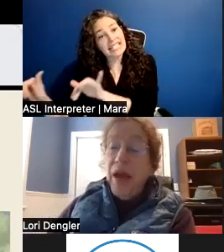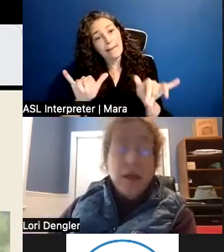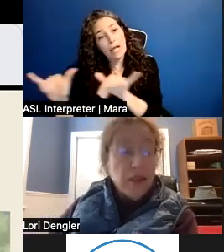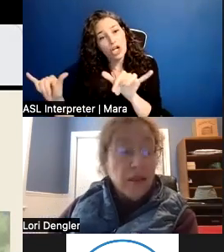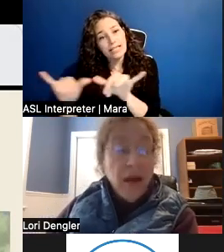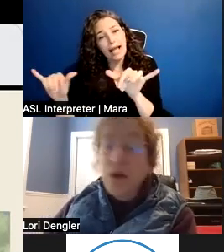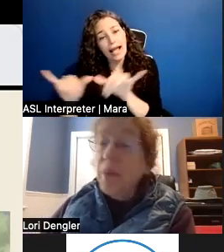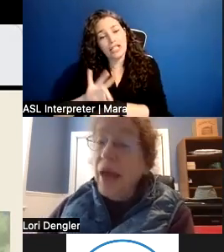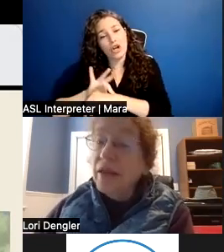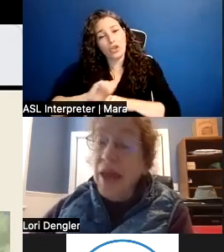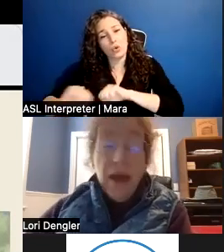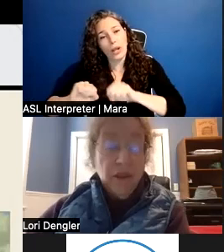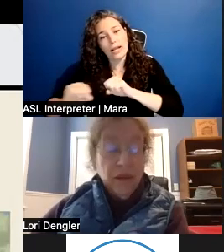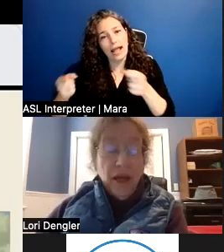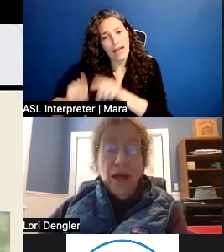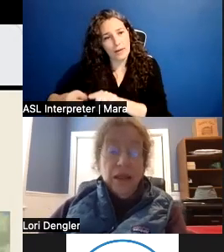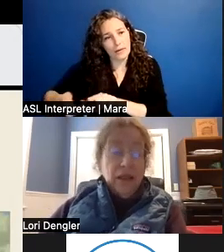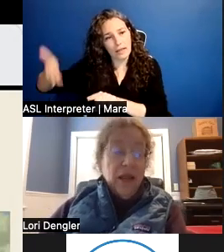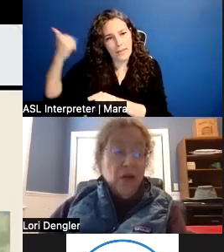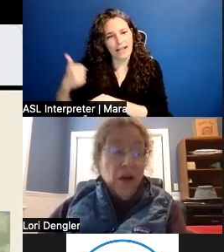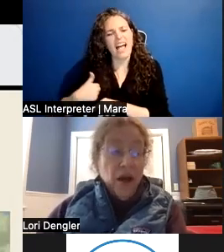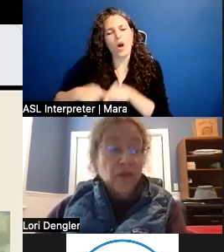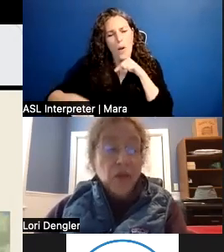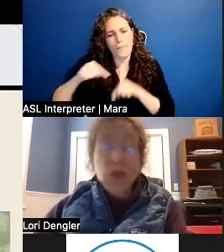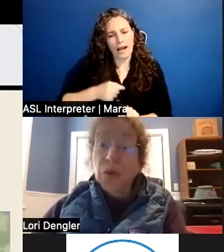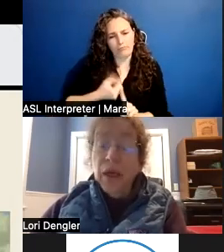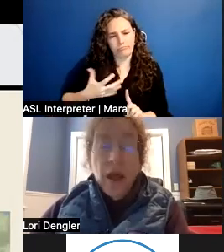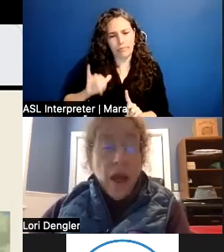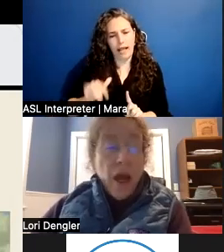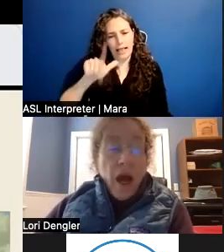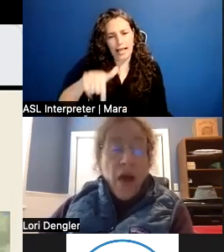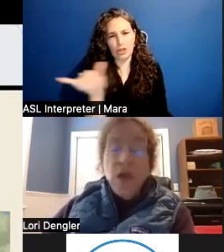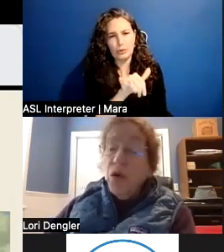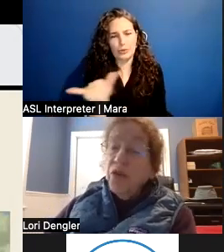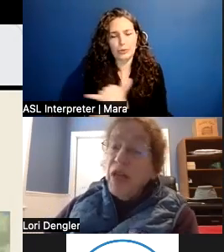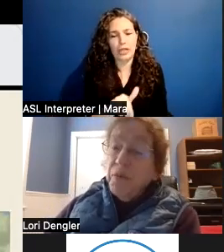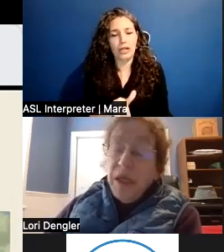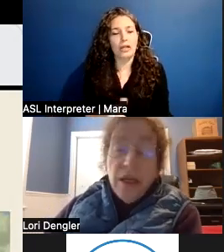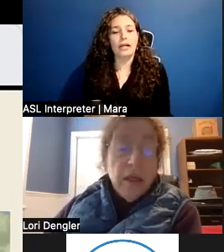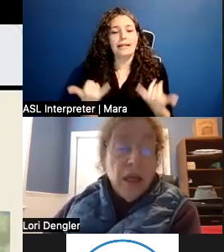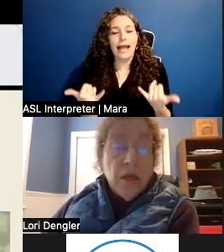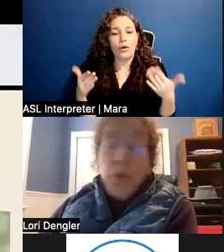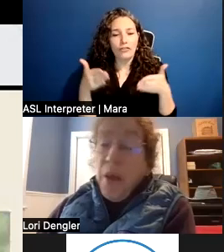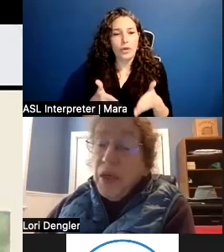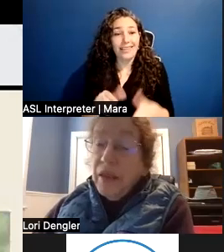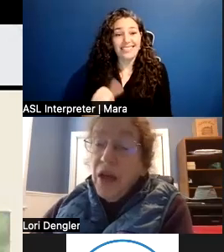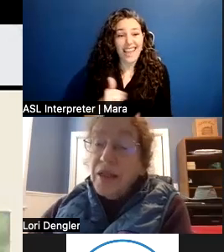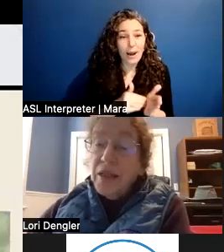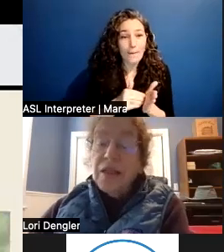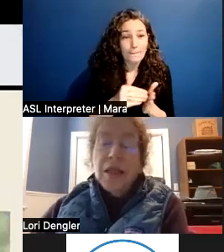the past. And I'll get back to that a little later on too. On the order of 10 million in